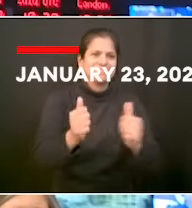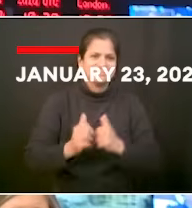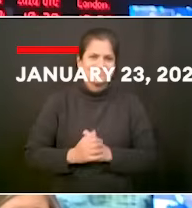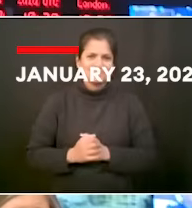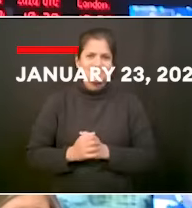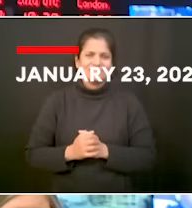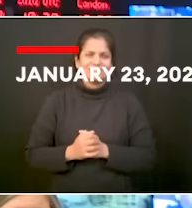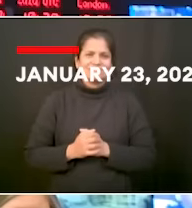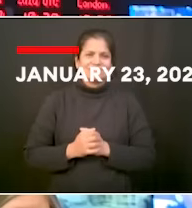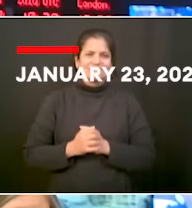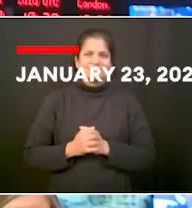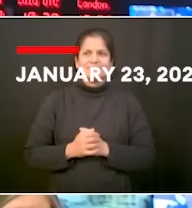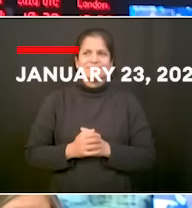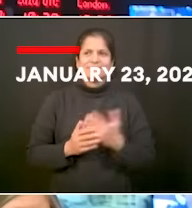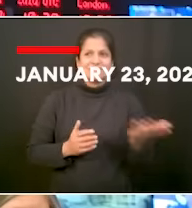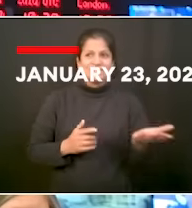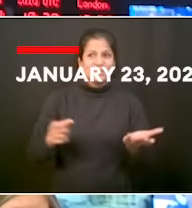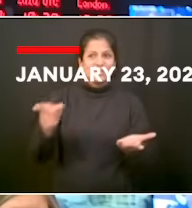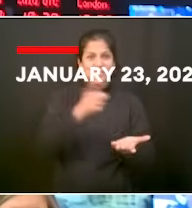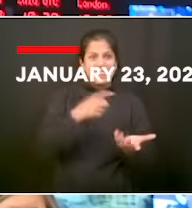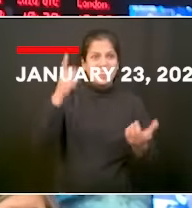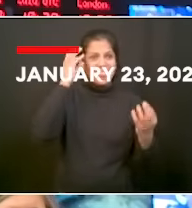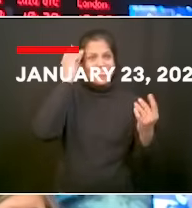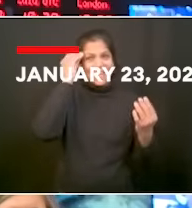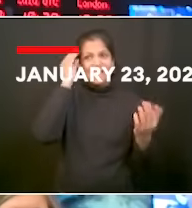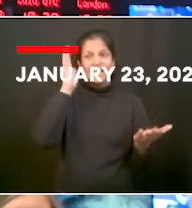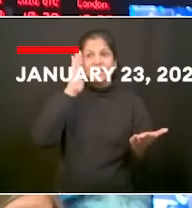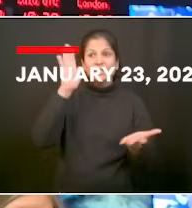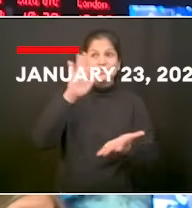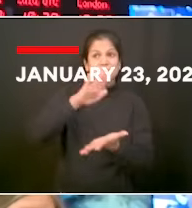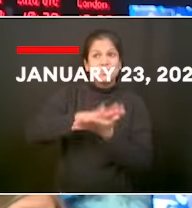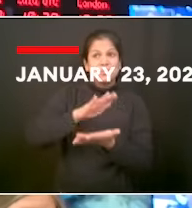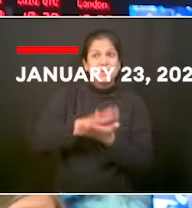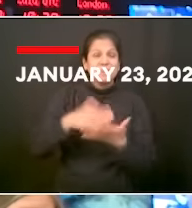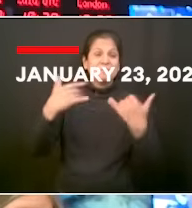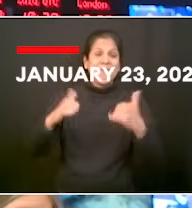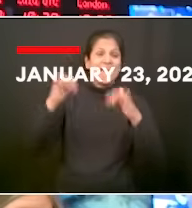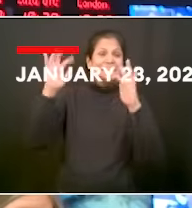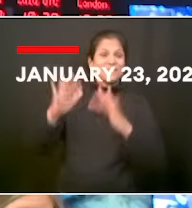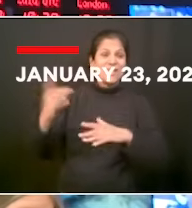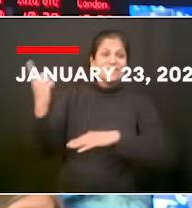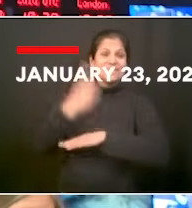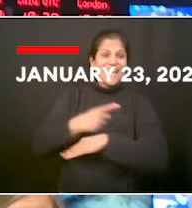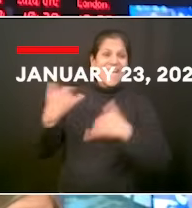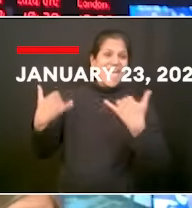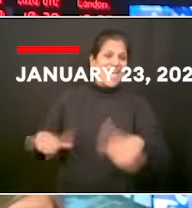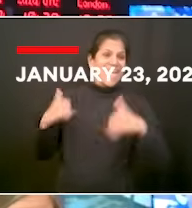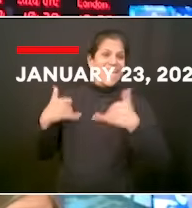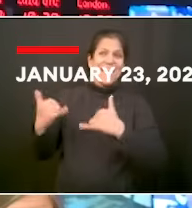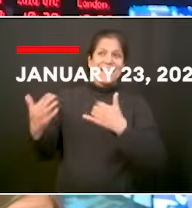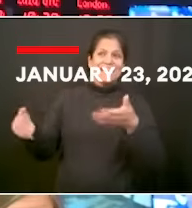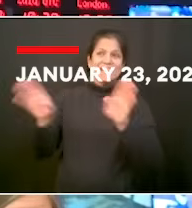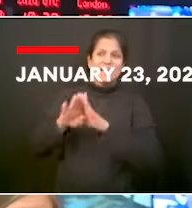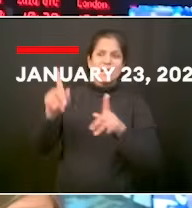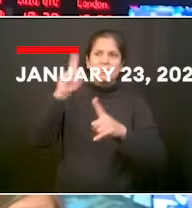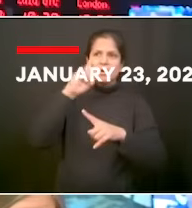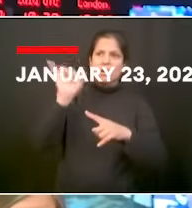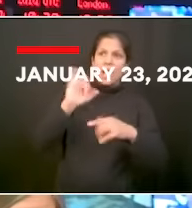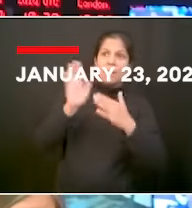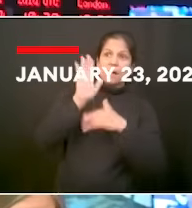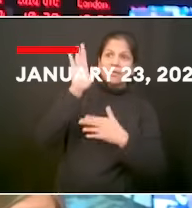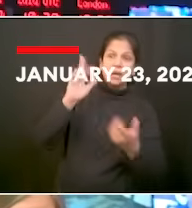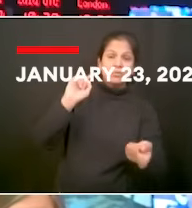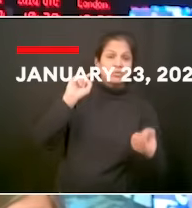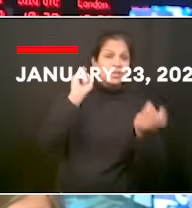reimagining what the snow day looks like. No one is asking kids to be on a device for